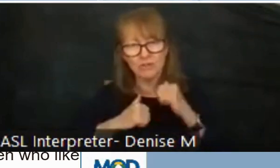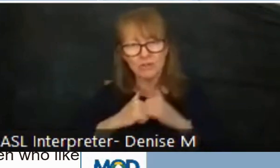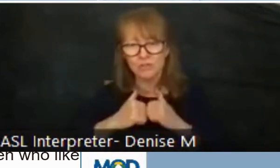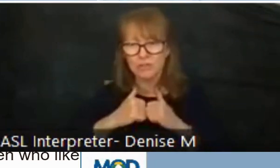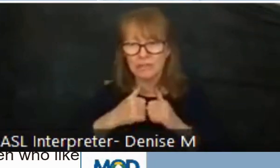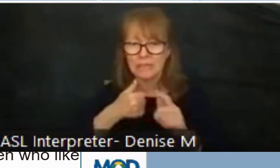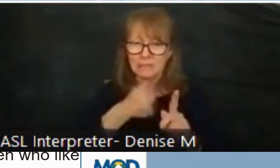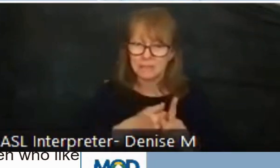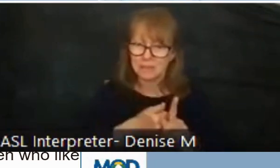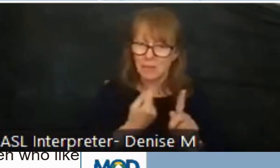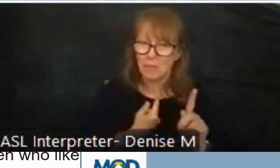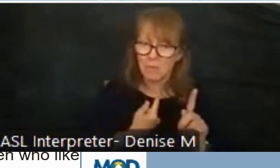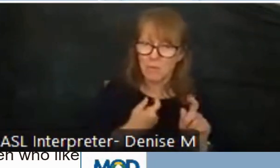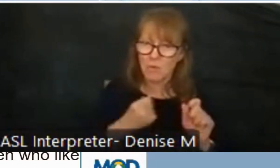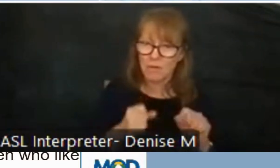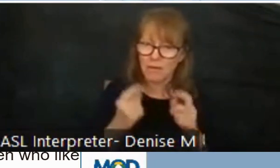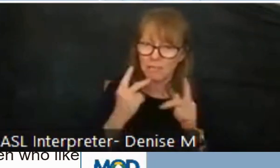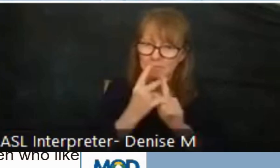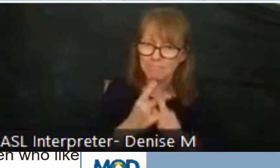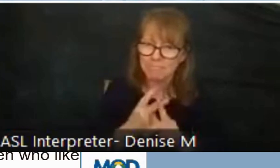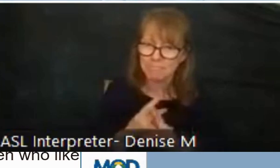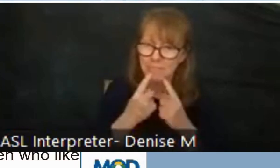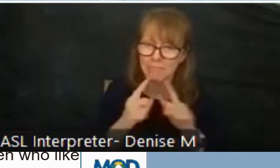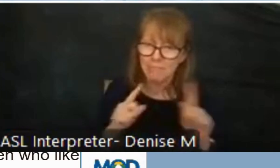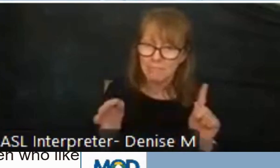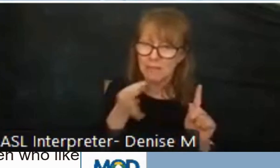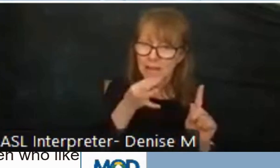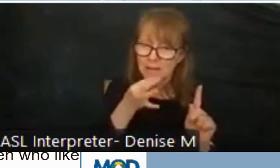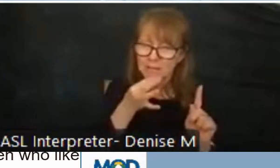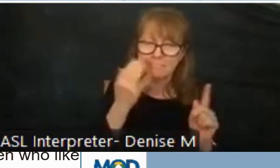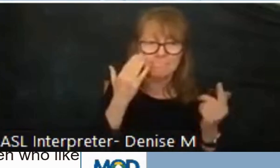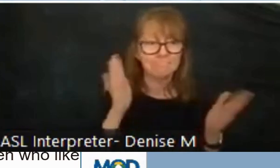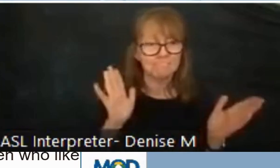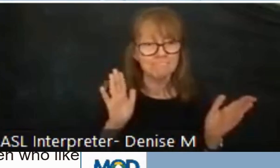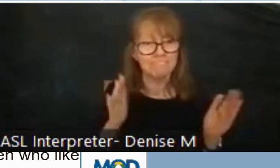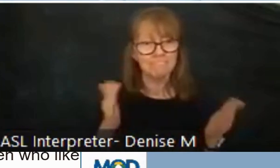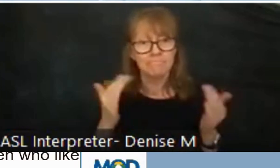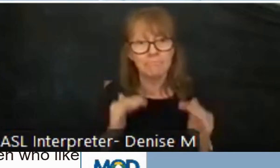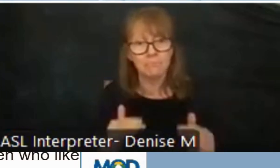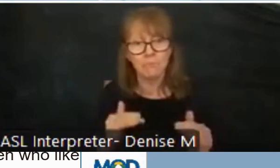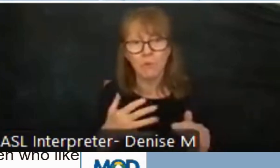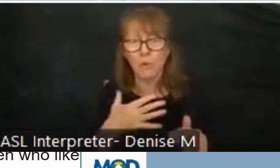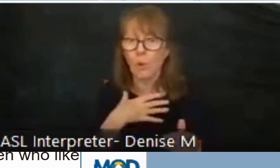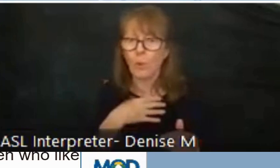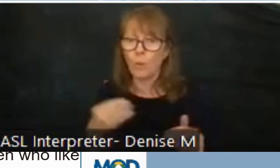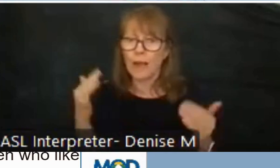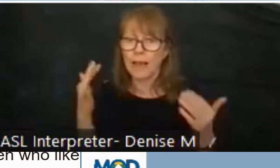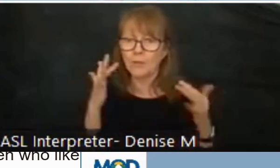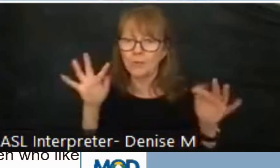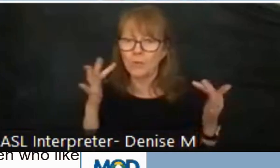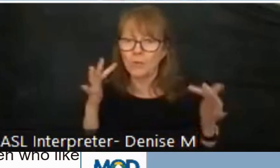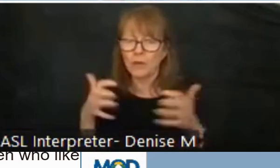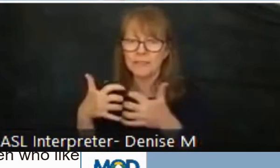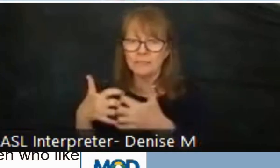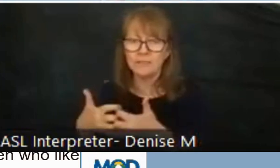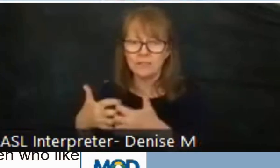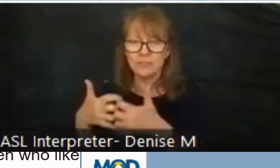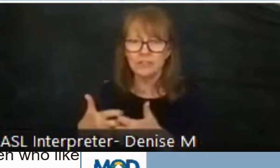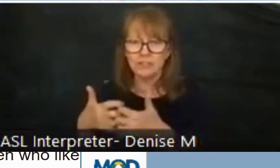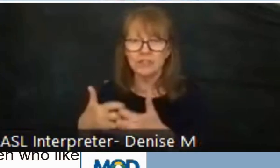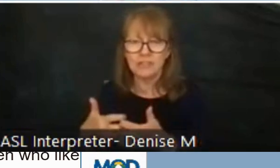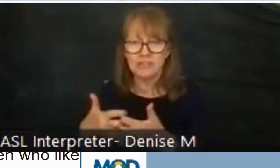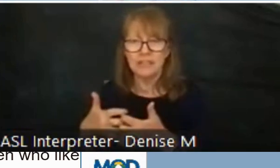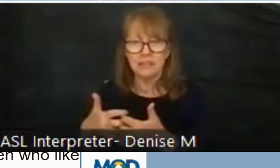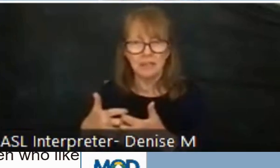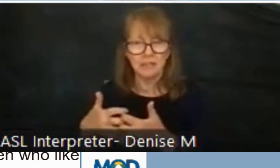A white noise machine might work, but he may not want to have that switched on